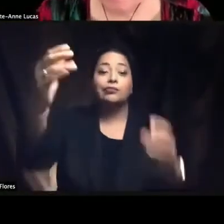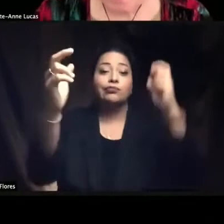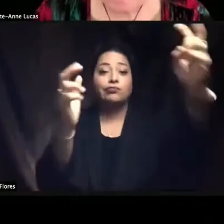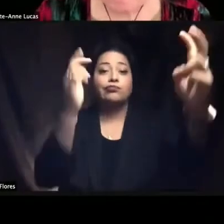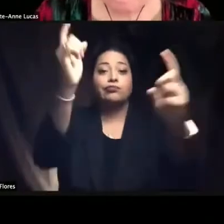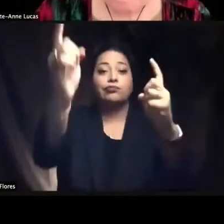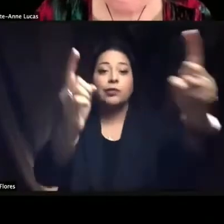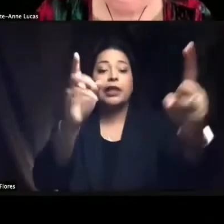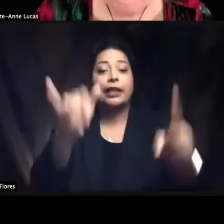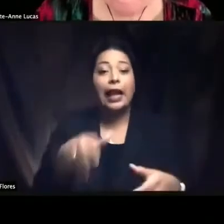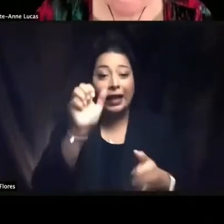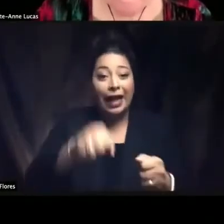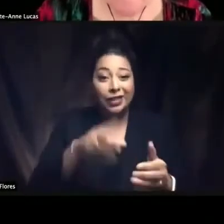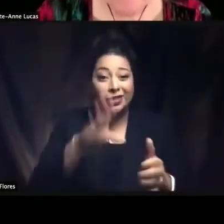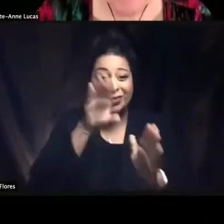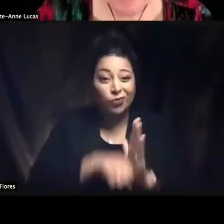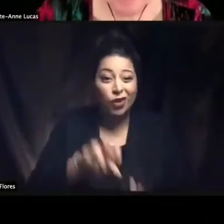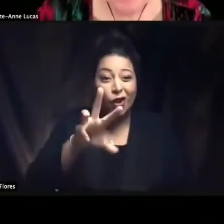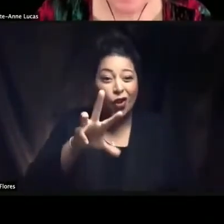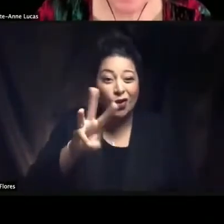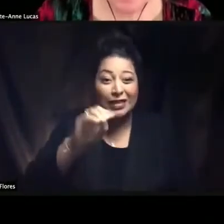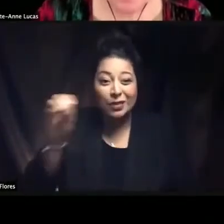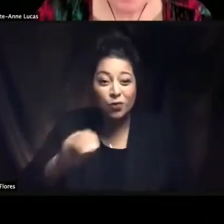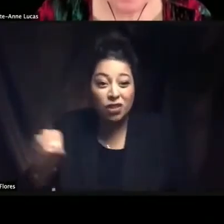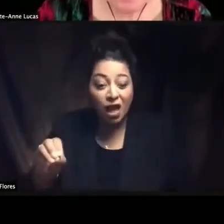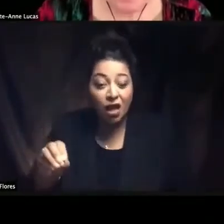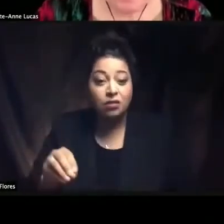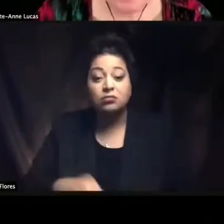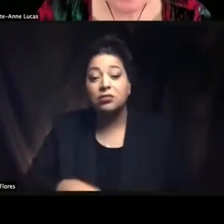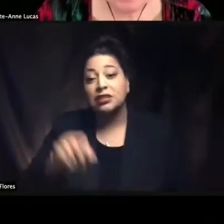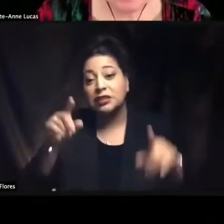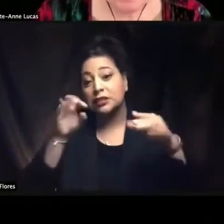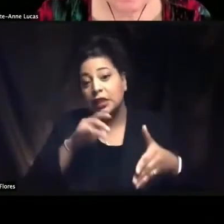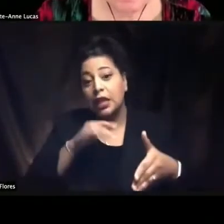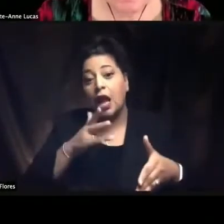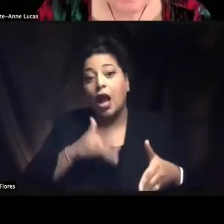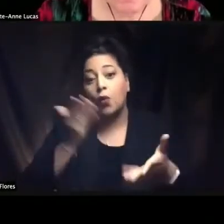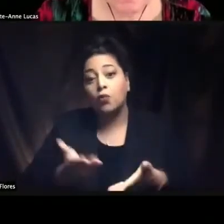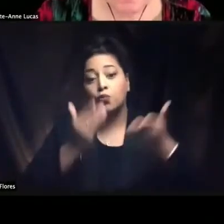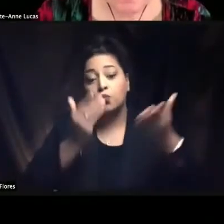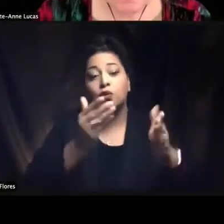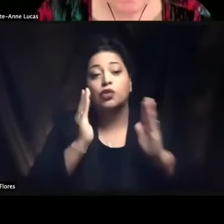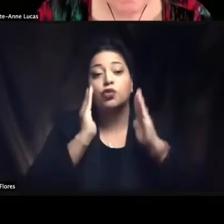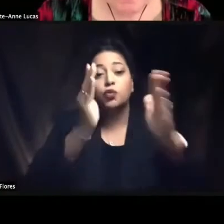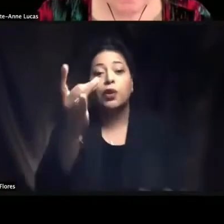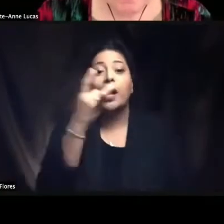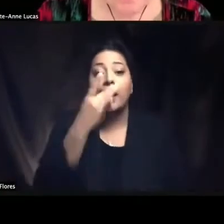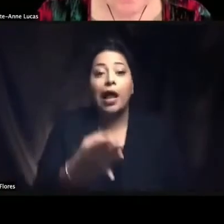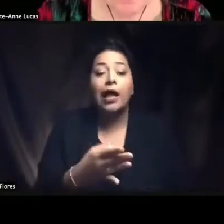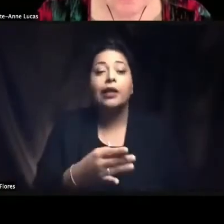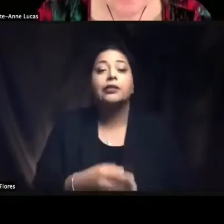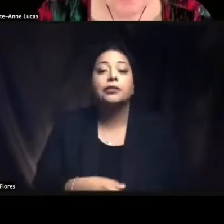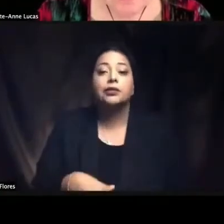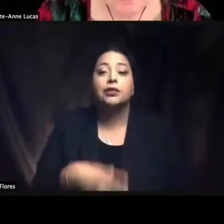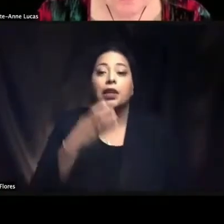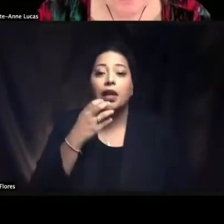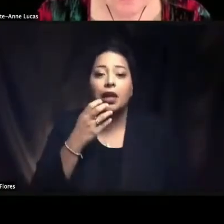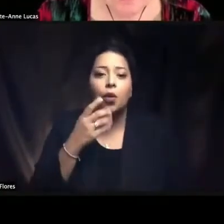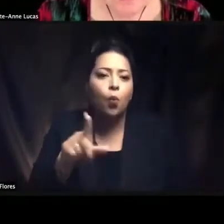crime by roughly 36%, as studied by Urban Labs. I will, one, propose a street lighting index that overlays hotspots of